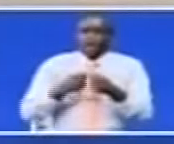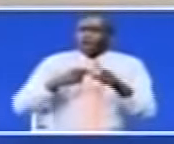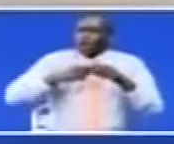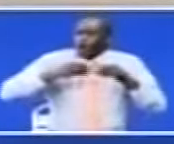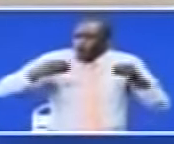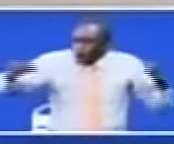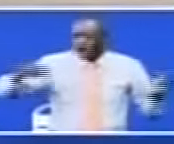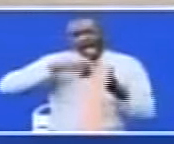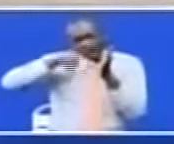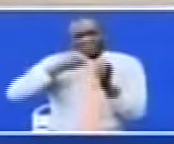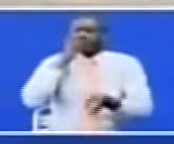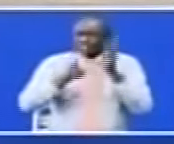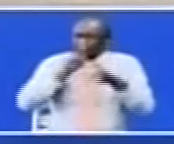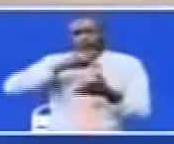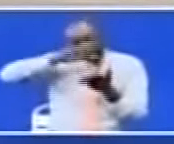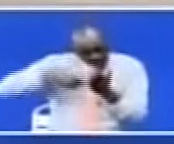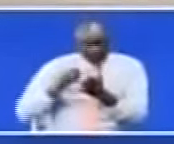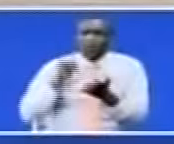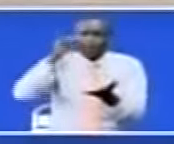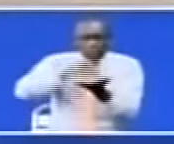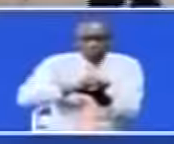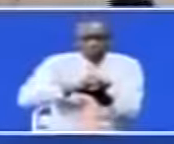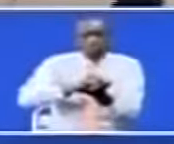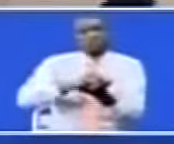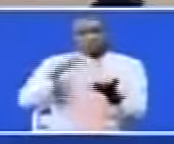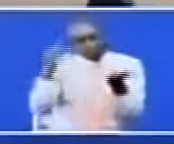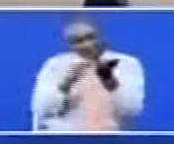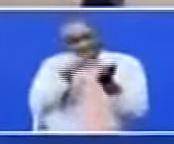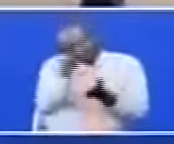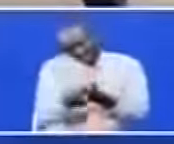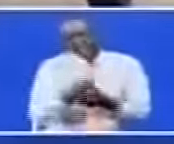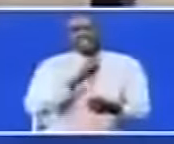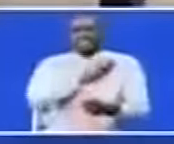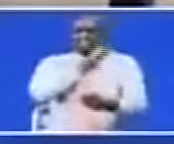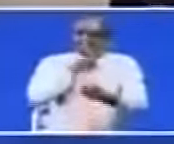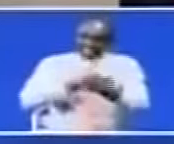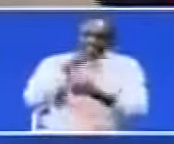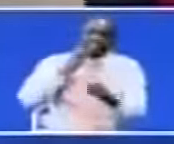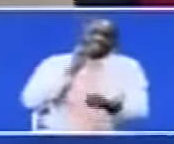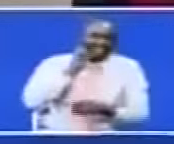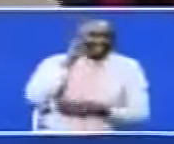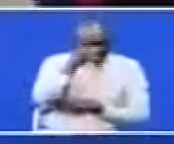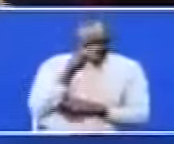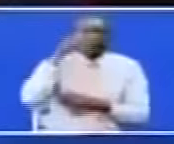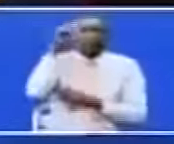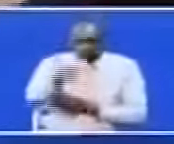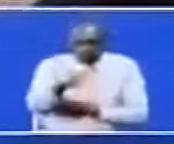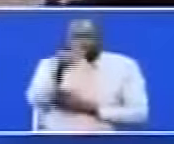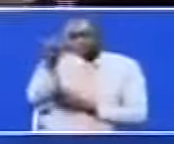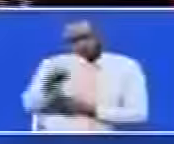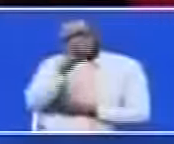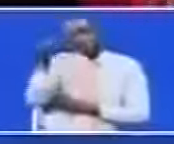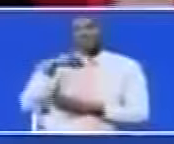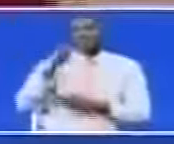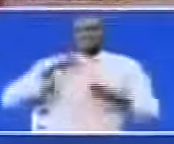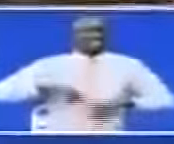journey, about 22 hours, coupled with stopovers at Entebbe, Kano in Nigeria and Dakar in Senegal to refuel. Lack of proper meals and enough